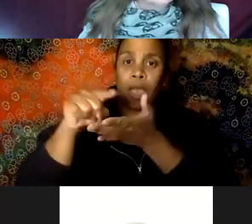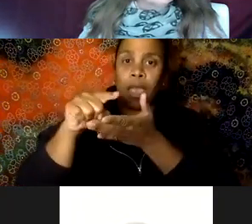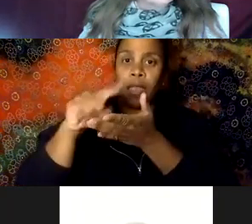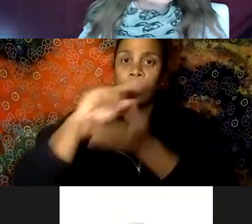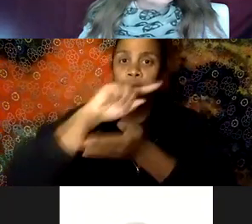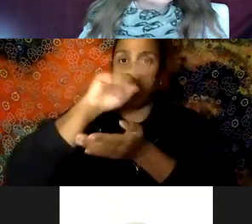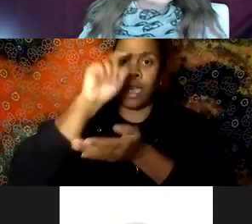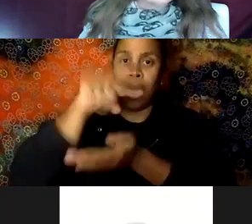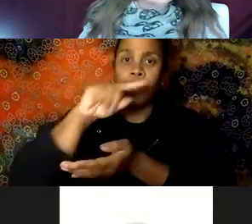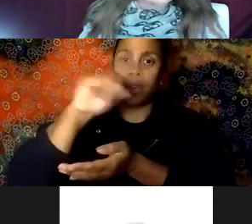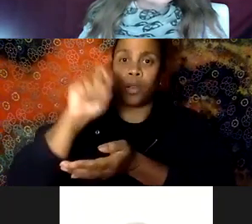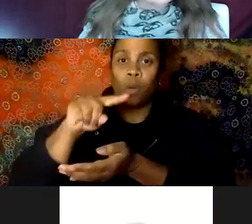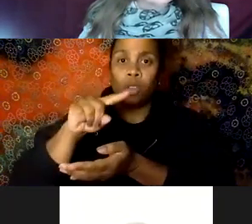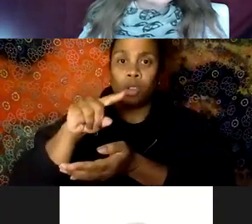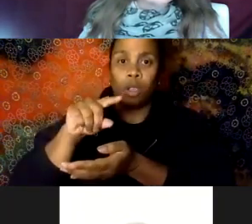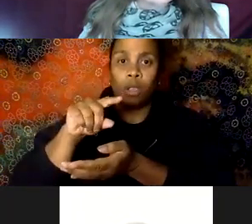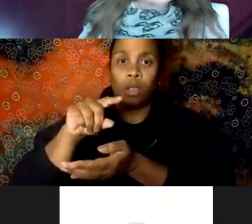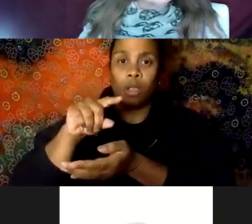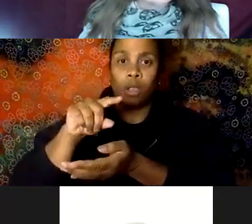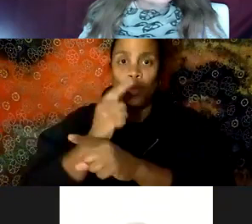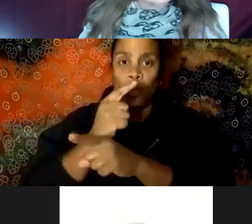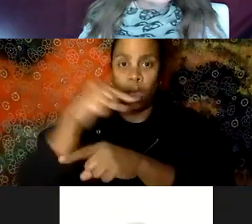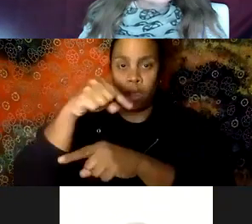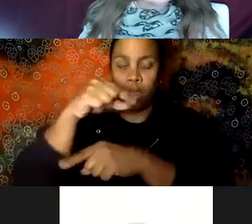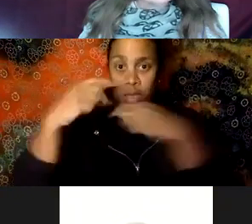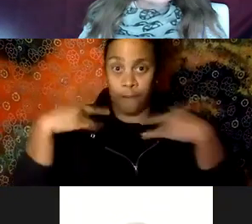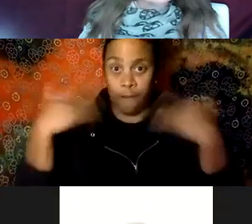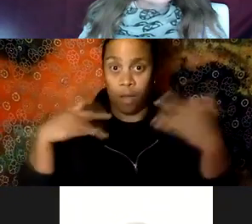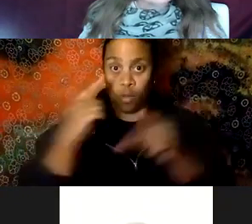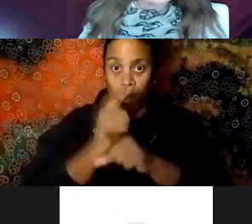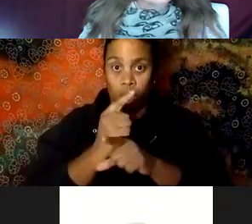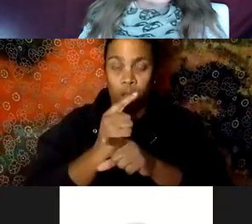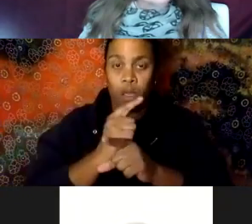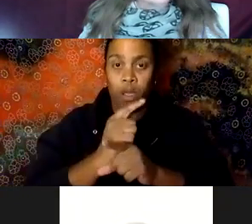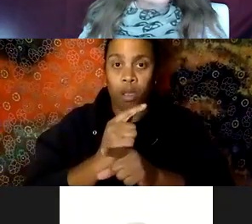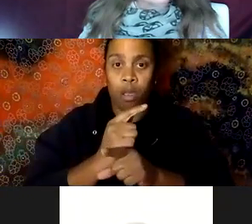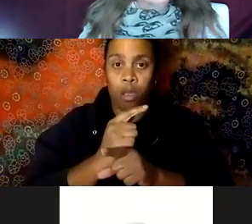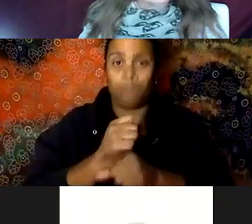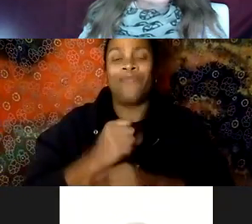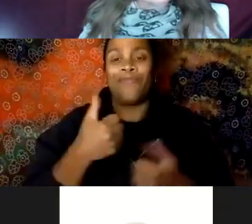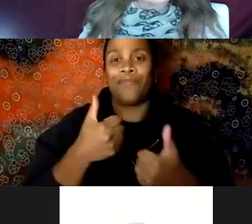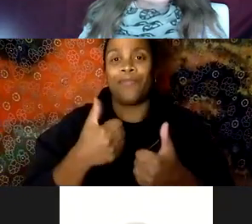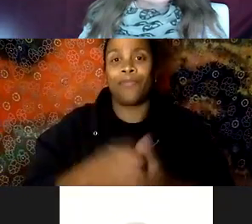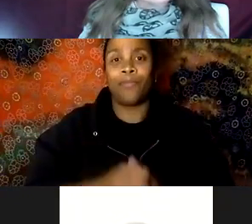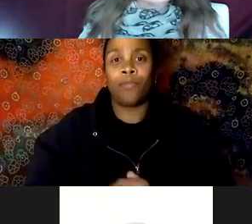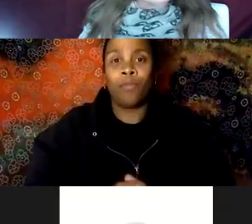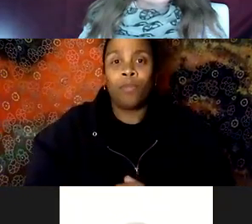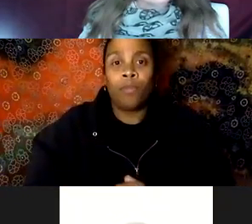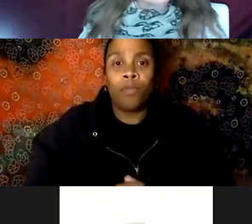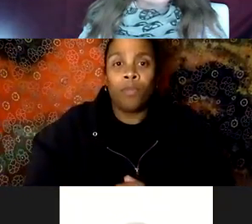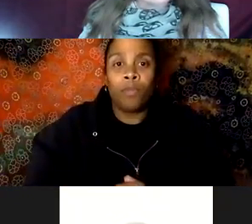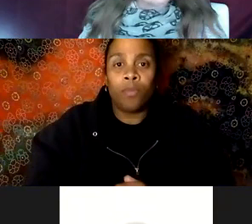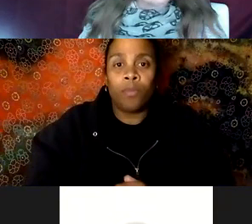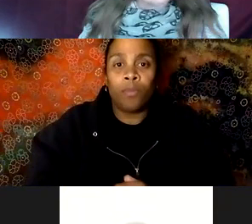believe. Is that, yeah, that's from this event. Great. Yeah. So that's how this works.